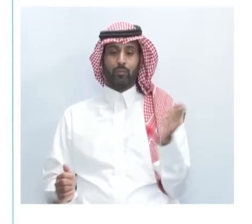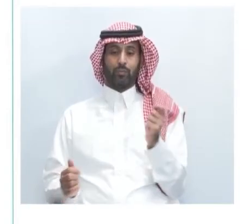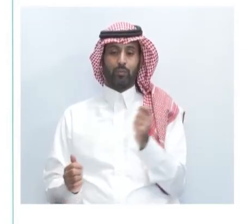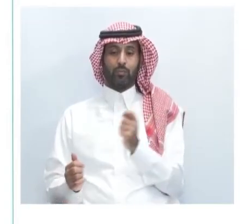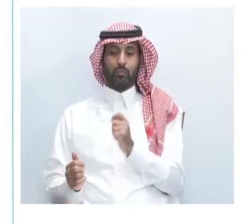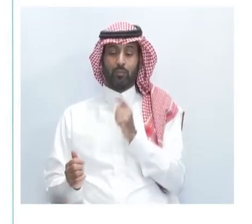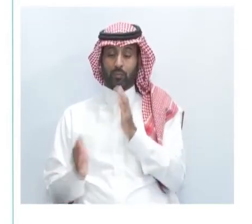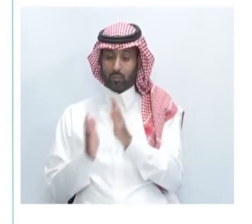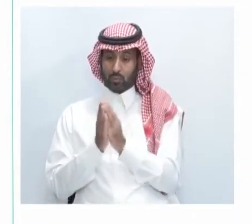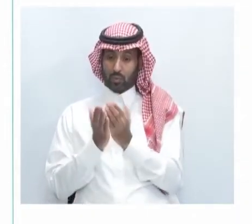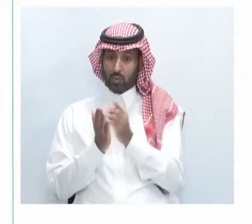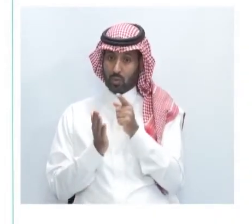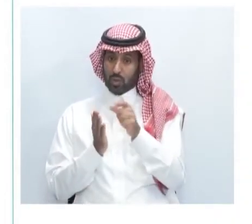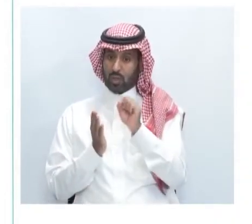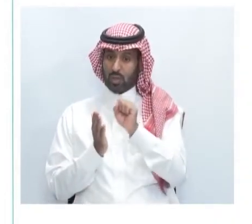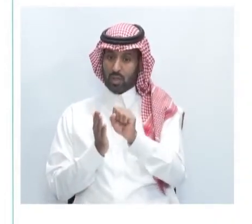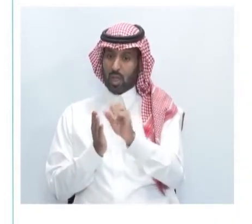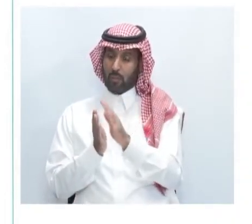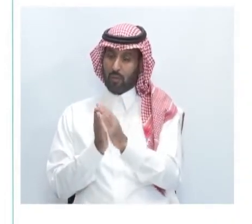short.